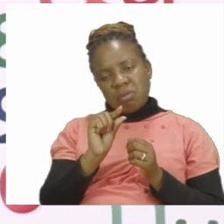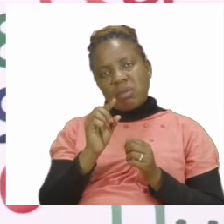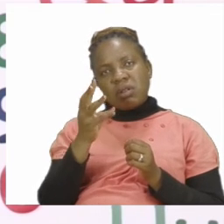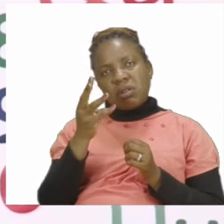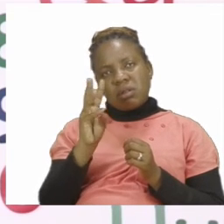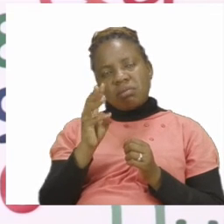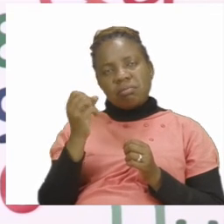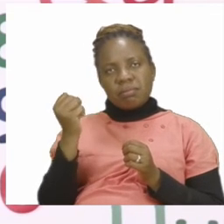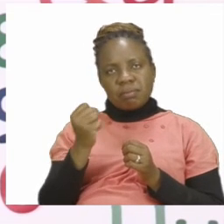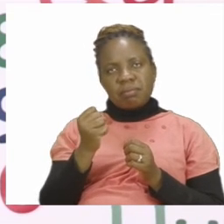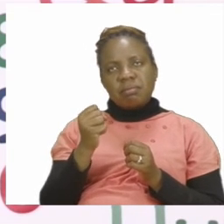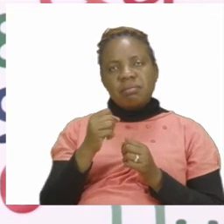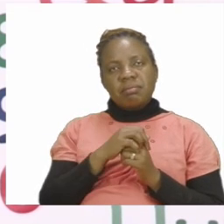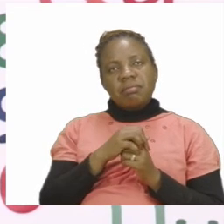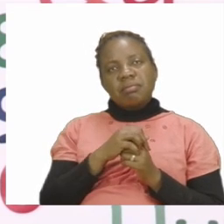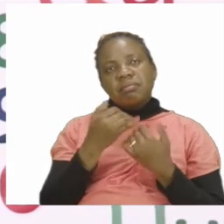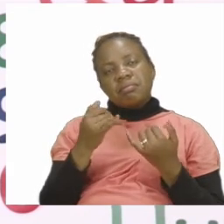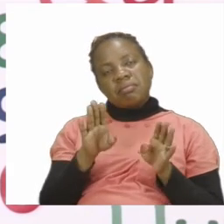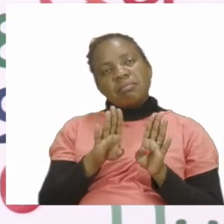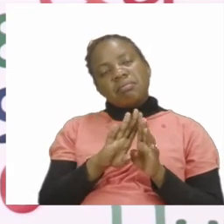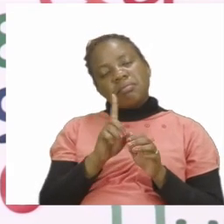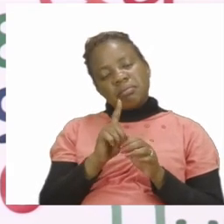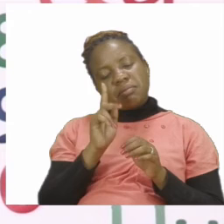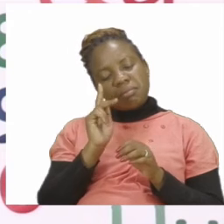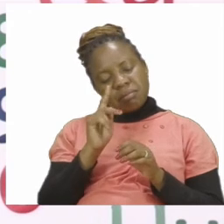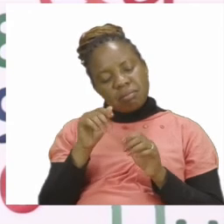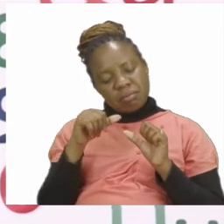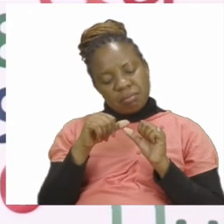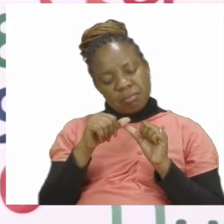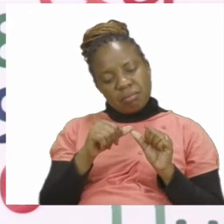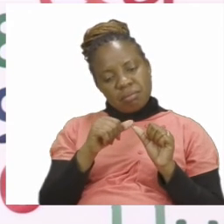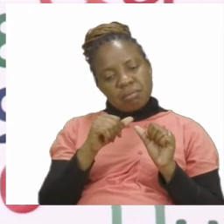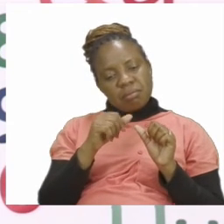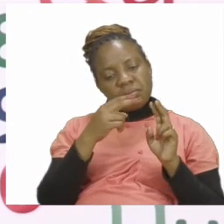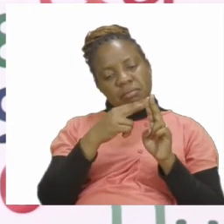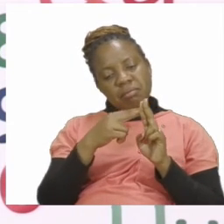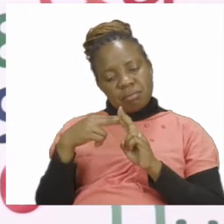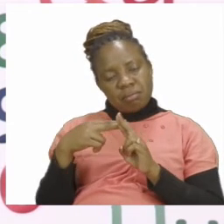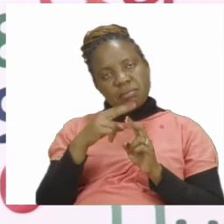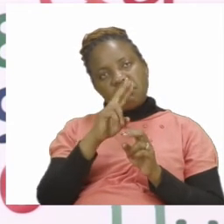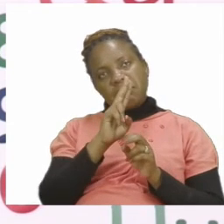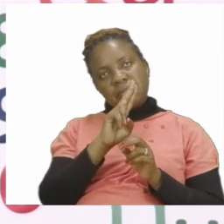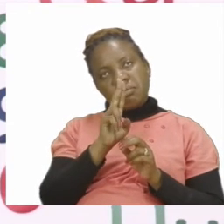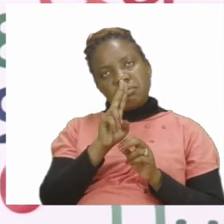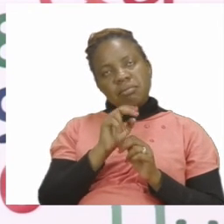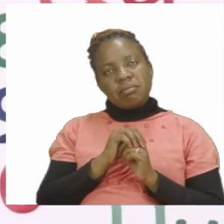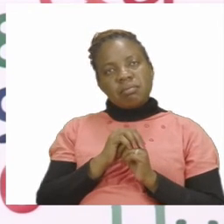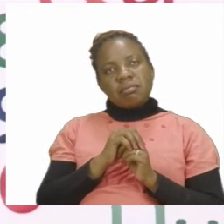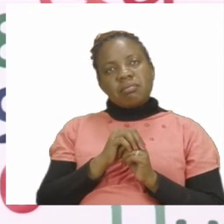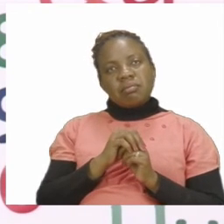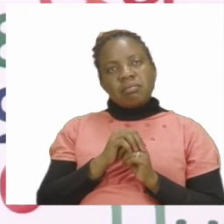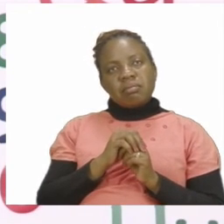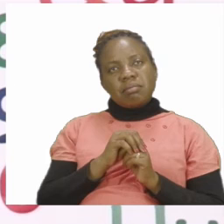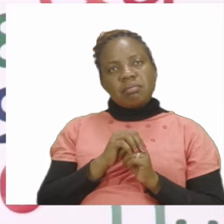So what do we do now, boys and girls? We go ahead and we borrow some more. So we